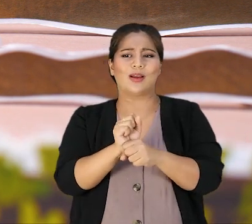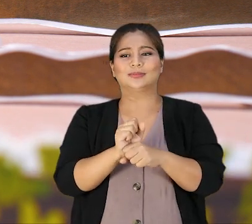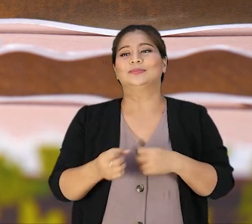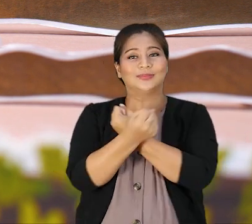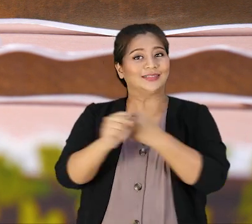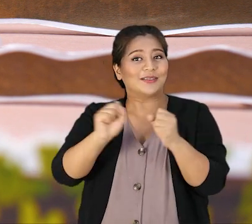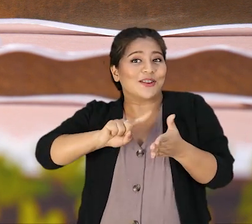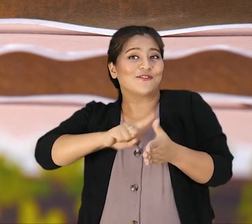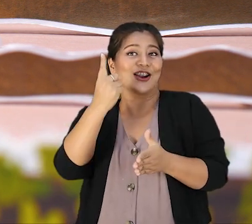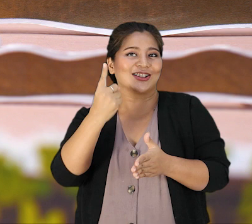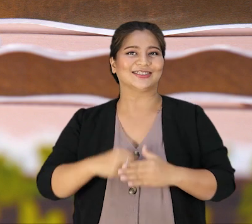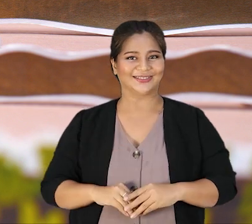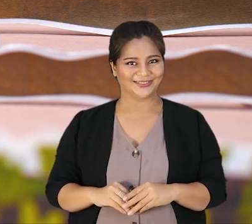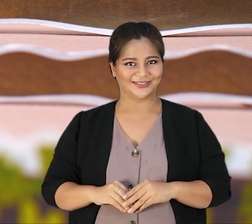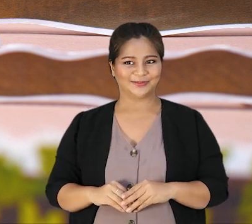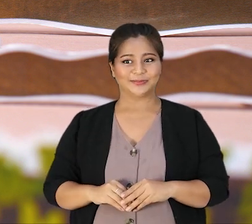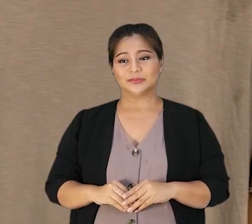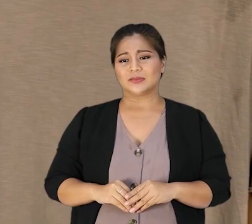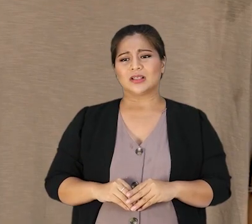work. Safety first.